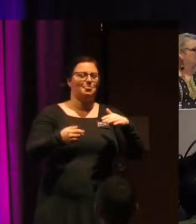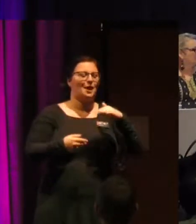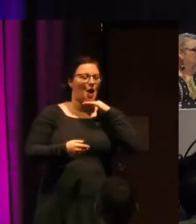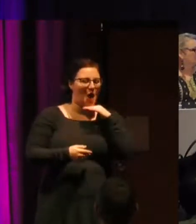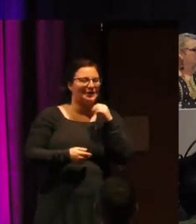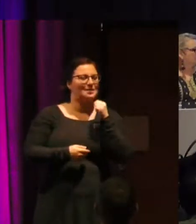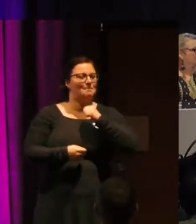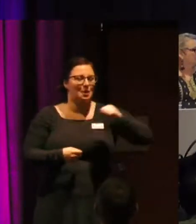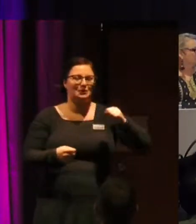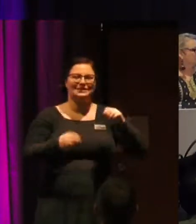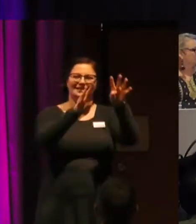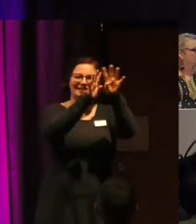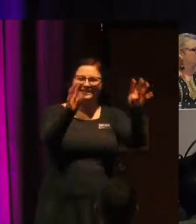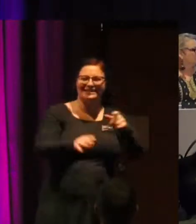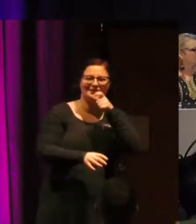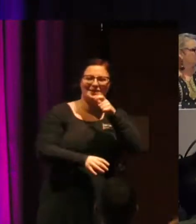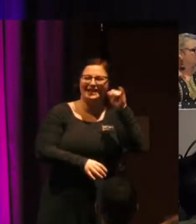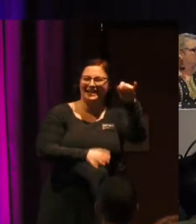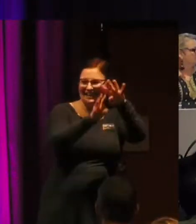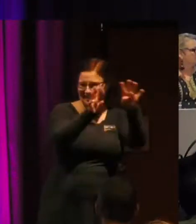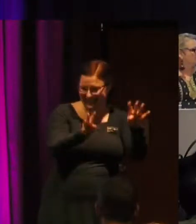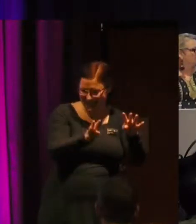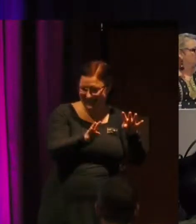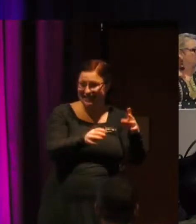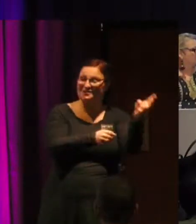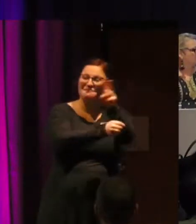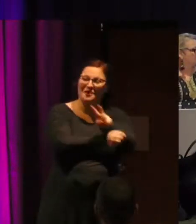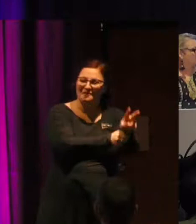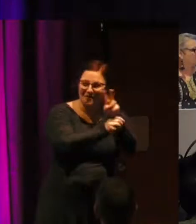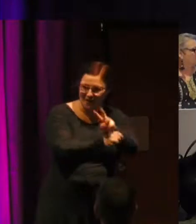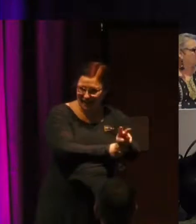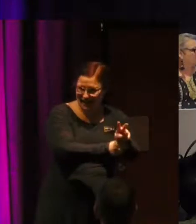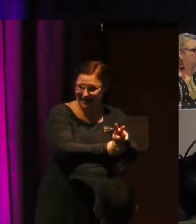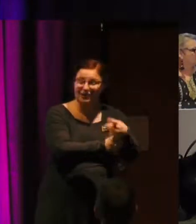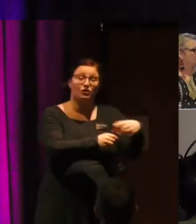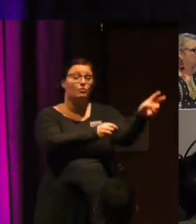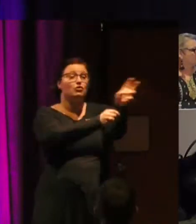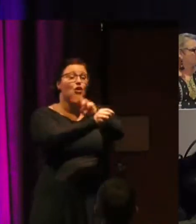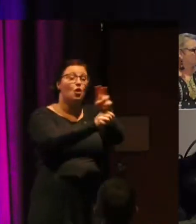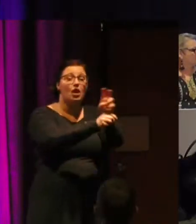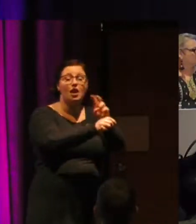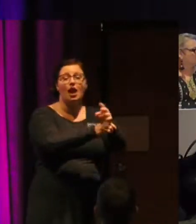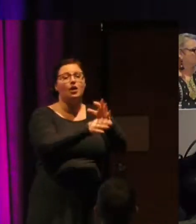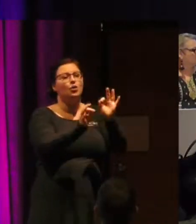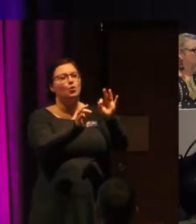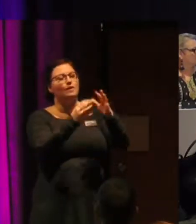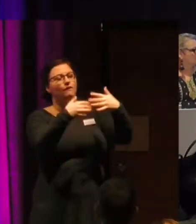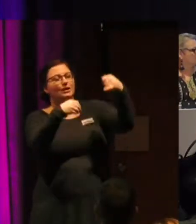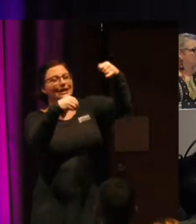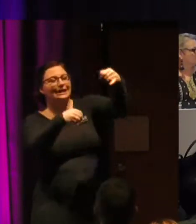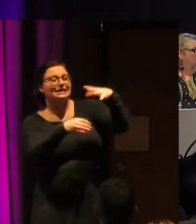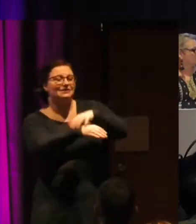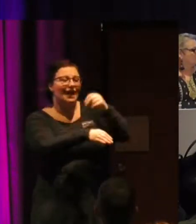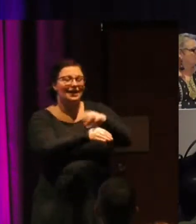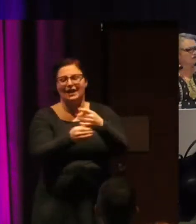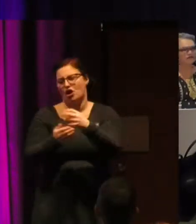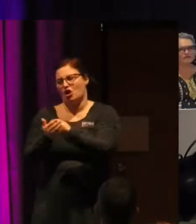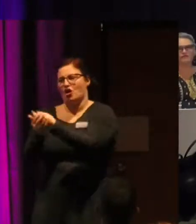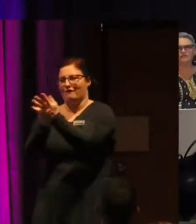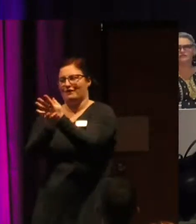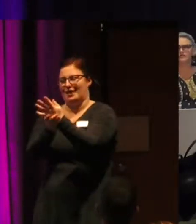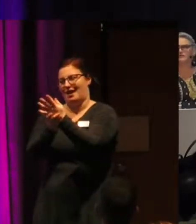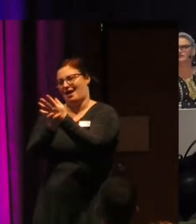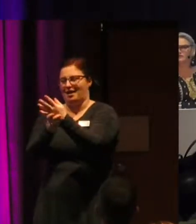And Online Hate Speech Monitor looks at hate speech online in Sweden, but also in other Scandinavian